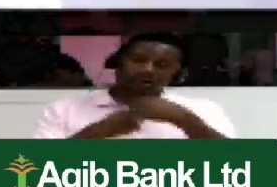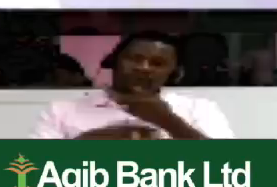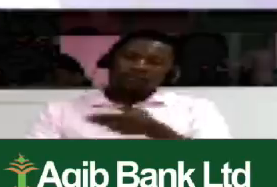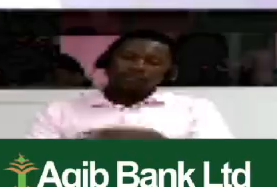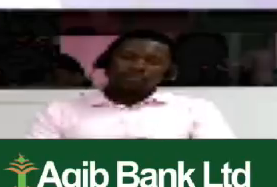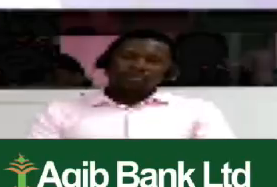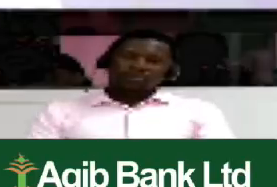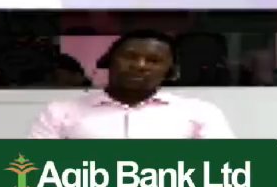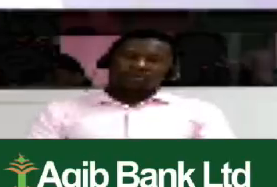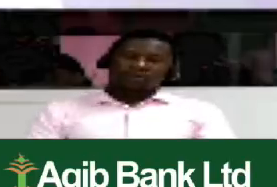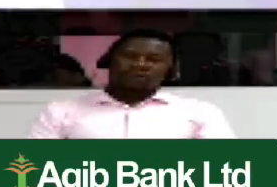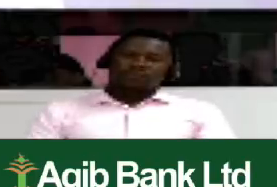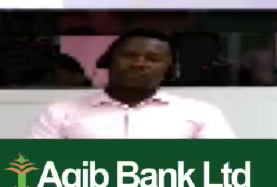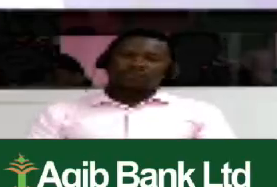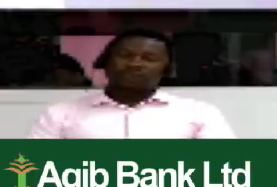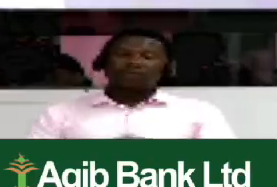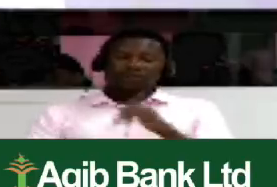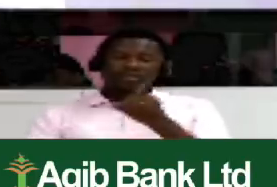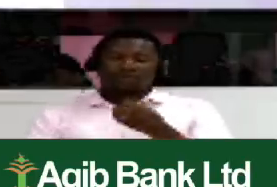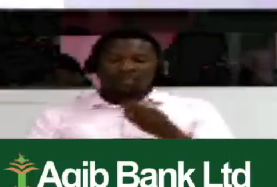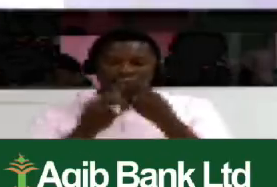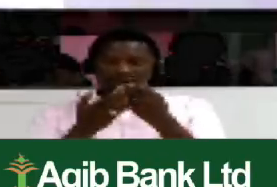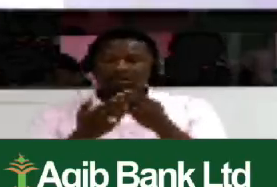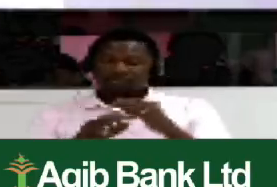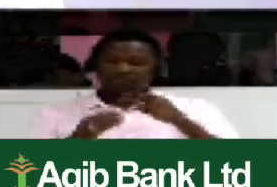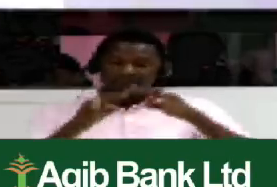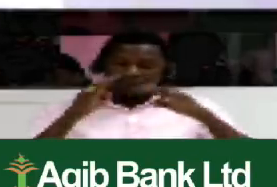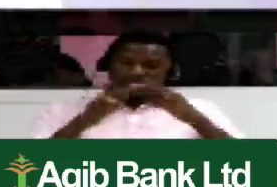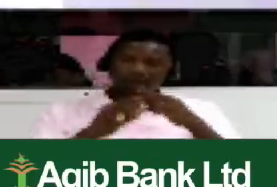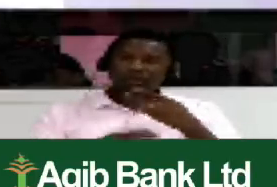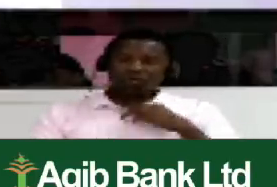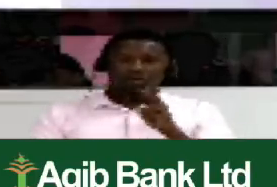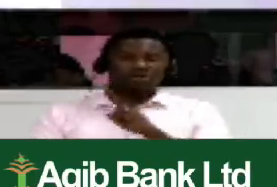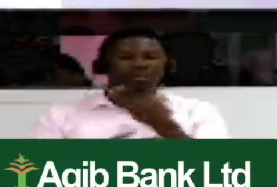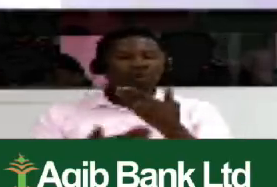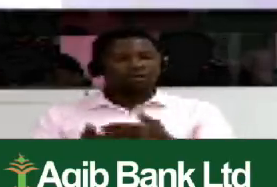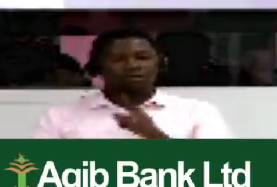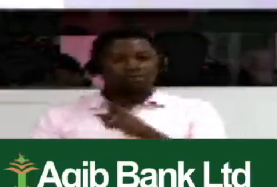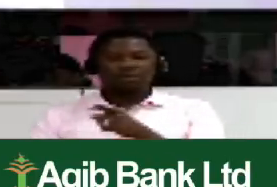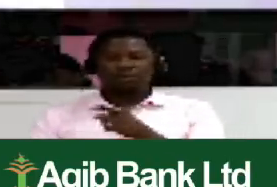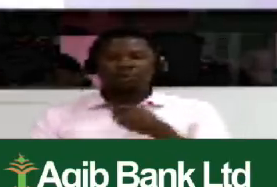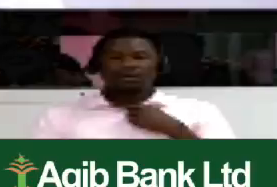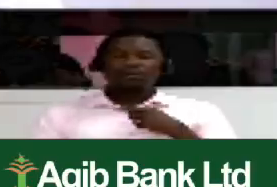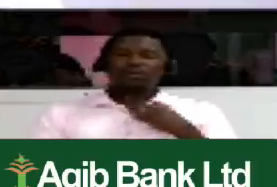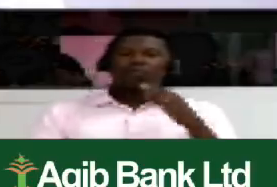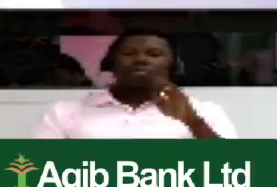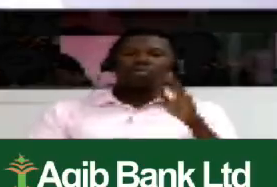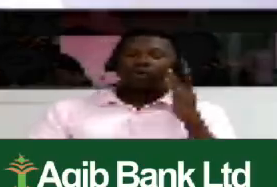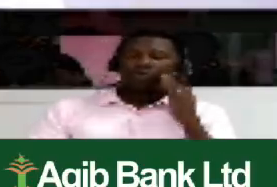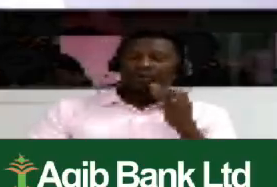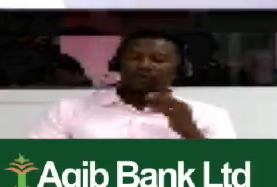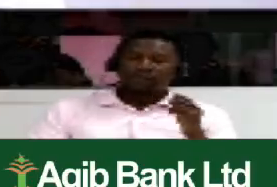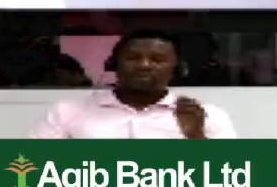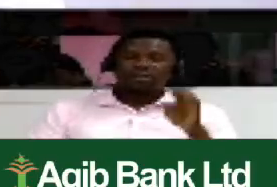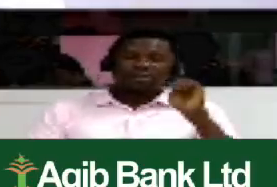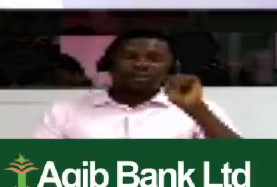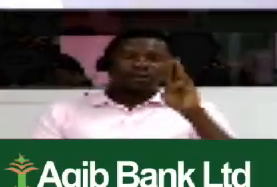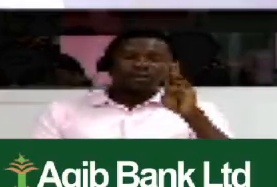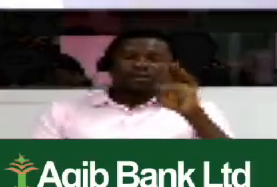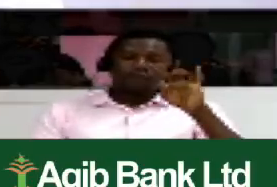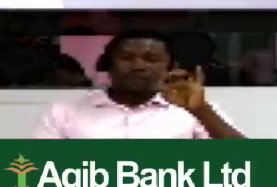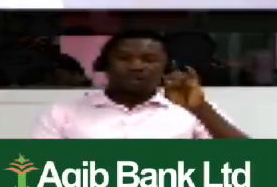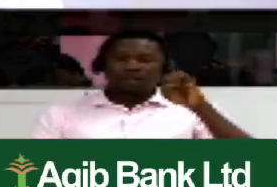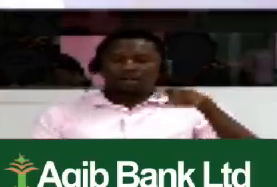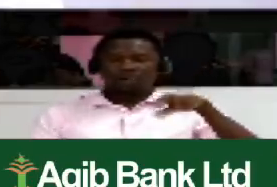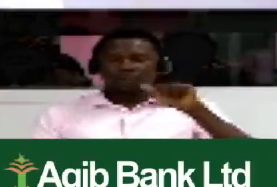because that was not the end with him. Then when Ibrahima went away with the fire service officer, he